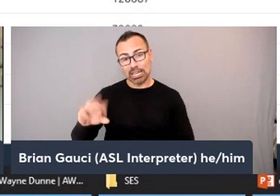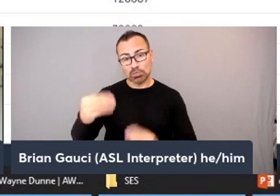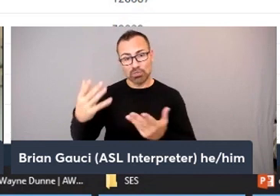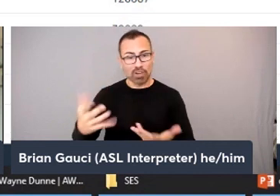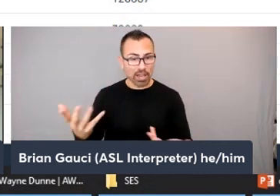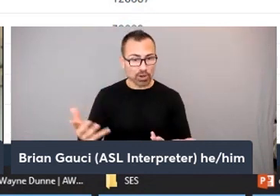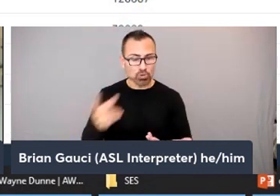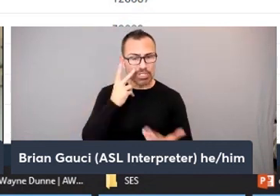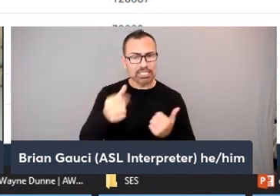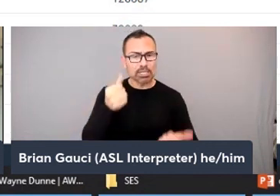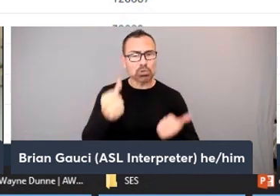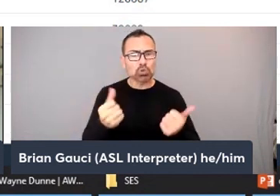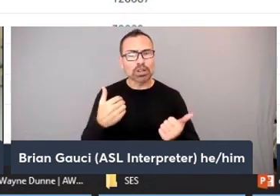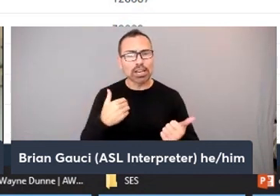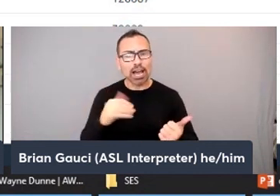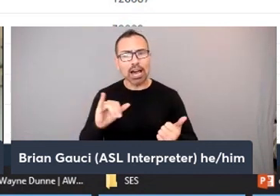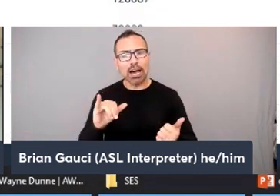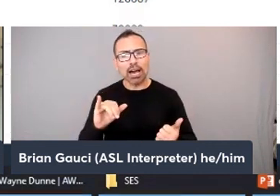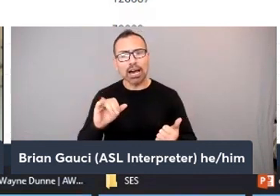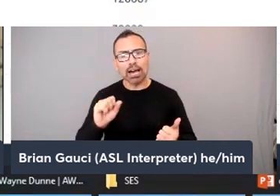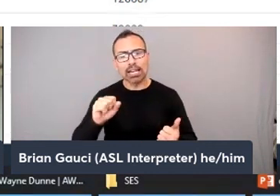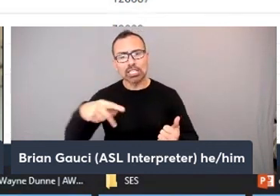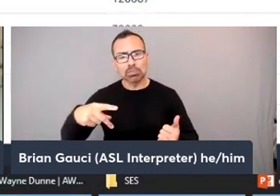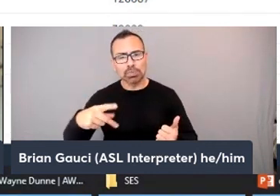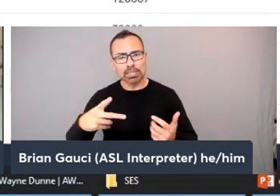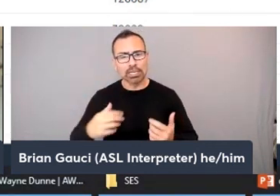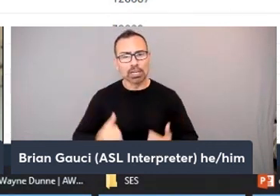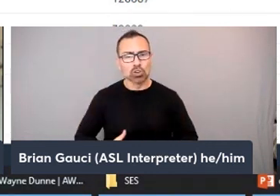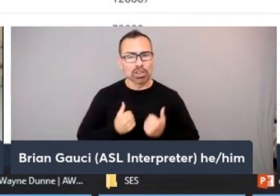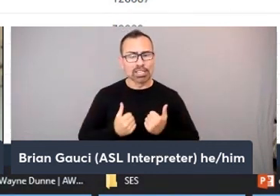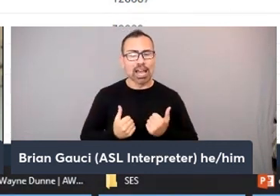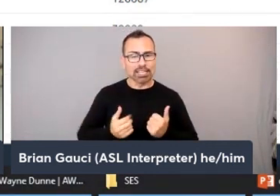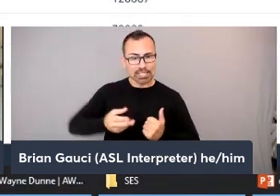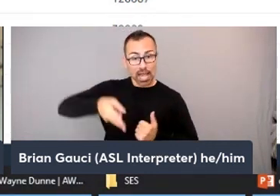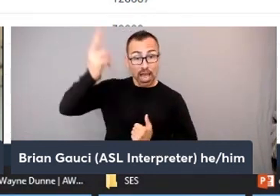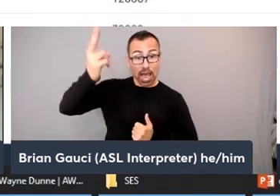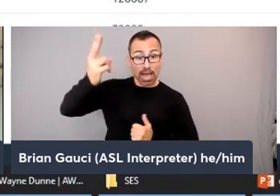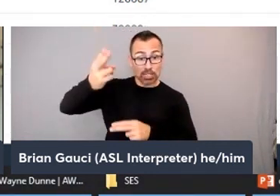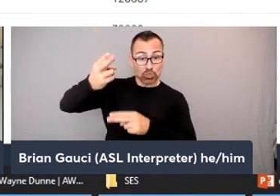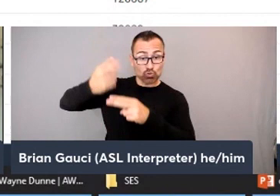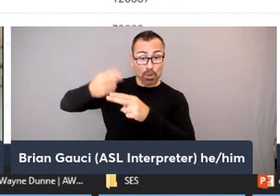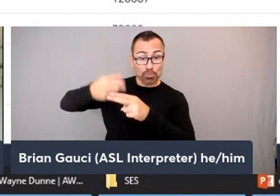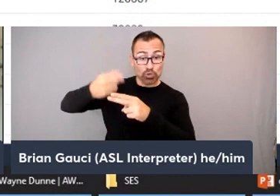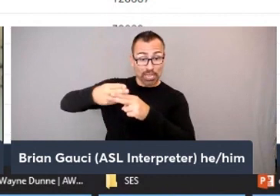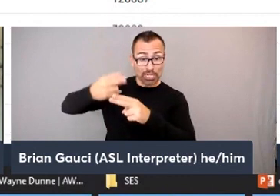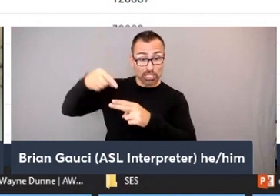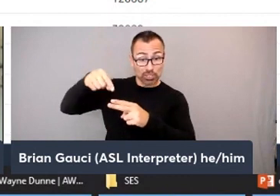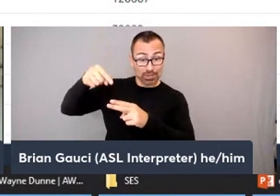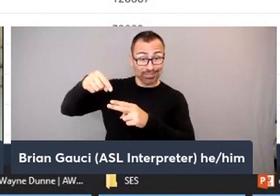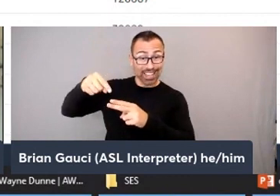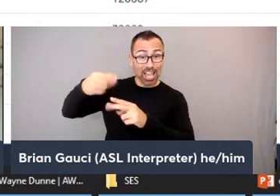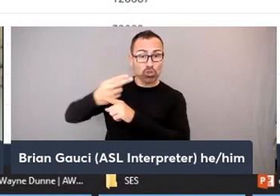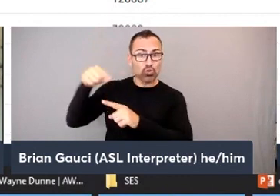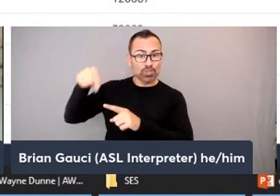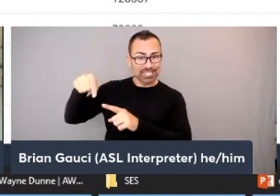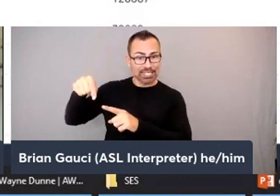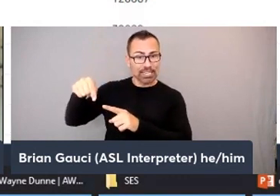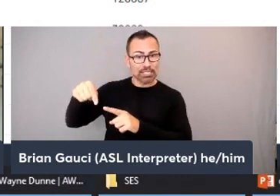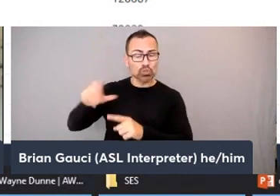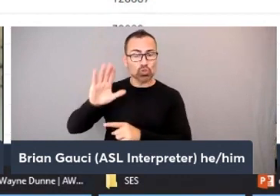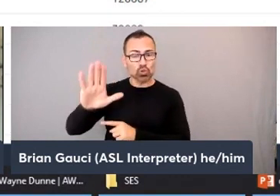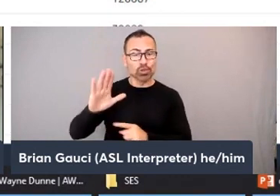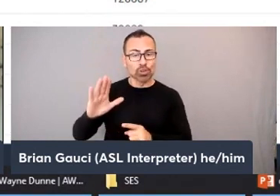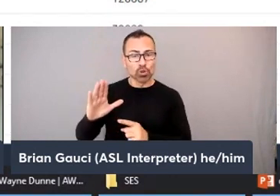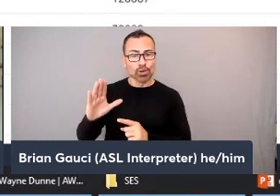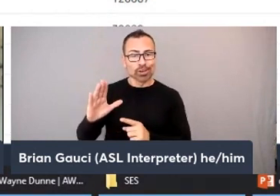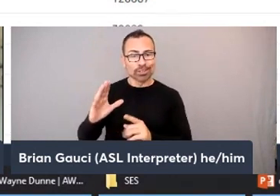highest reputation by itself with that mailbox provider, and use that. So basically, we intelligently route your traffic over